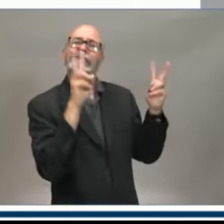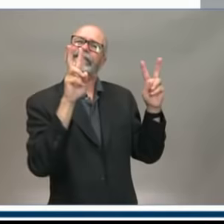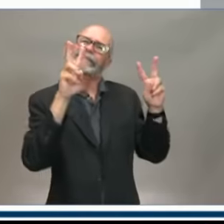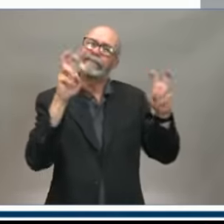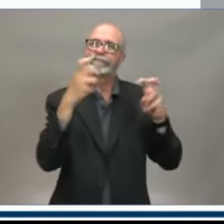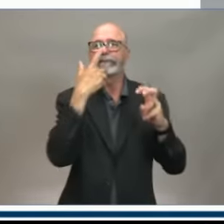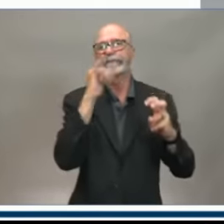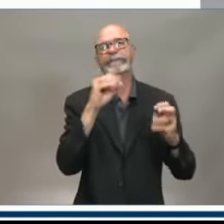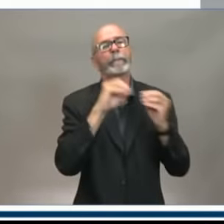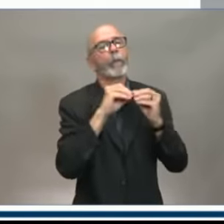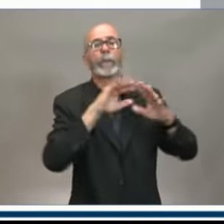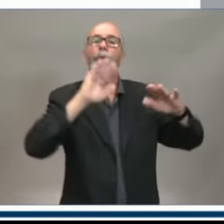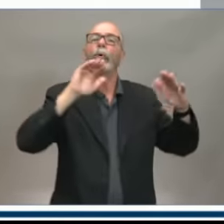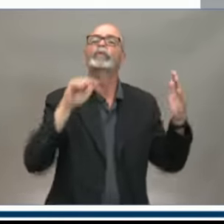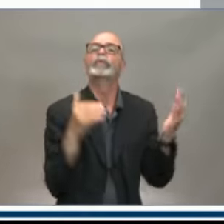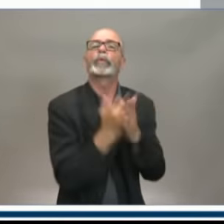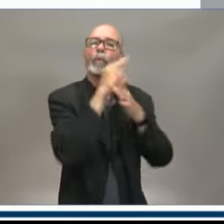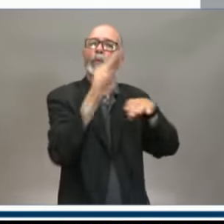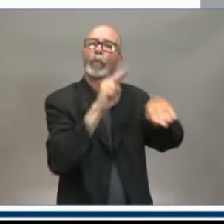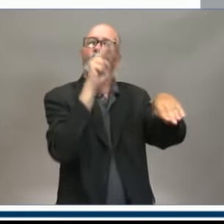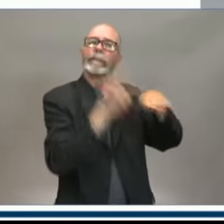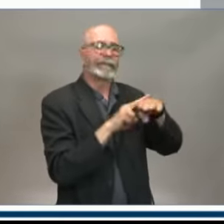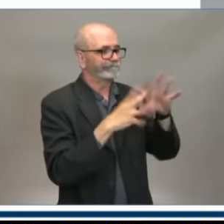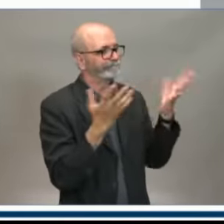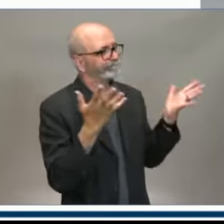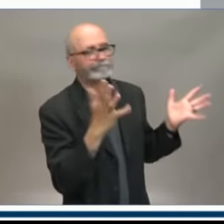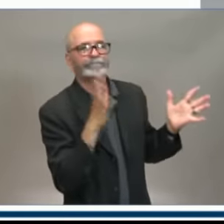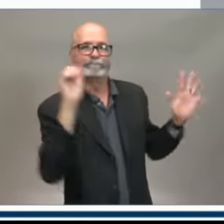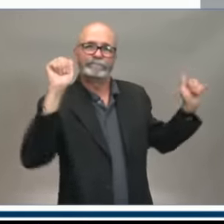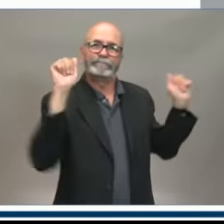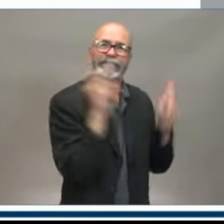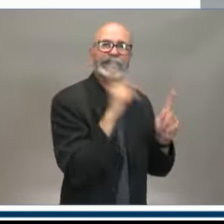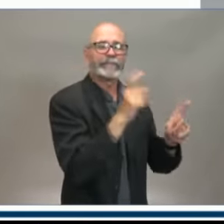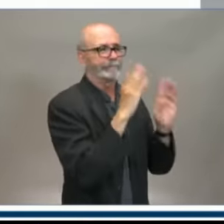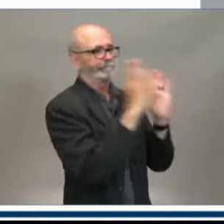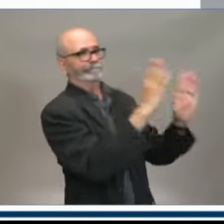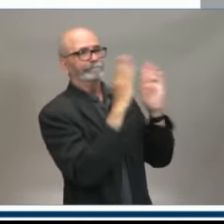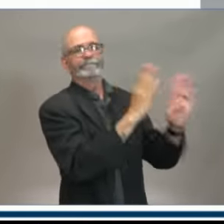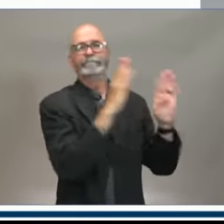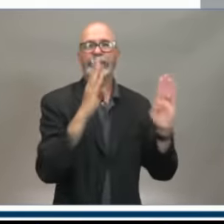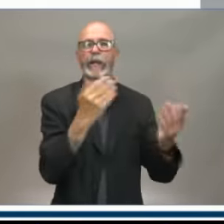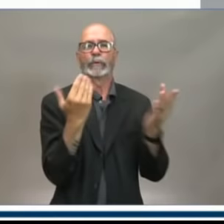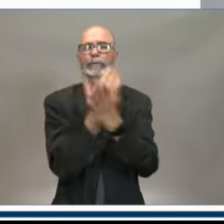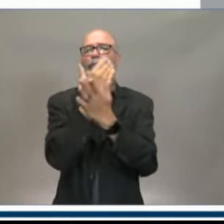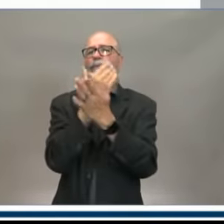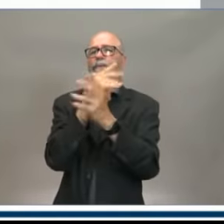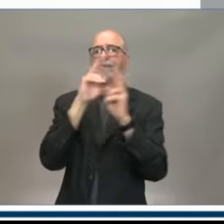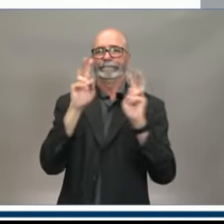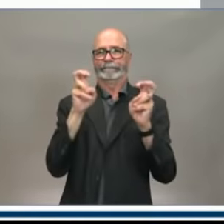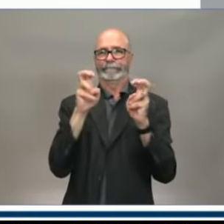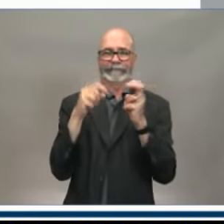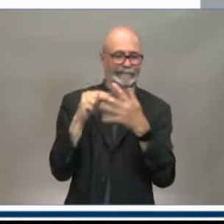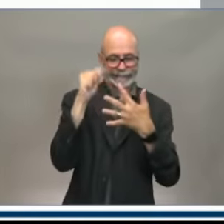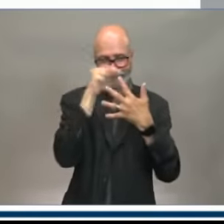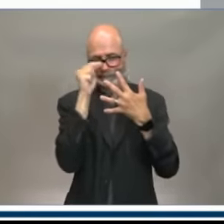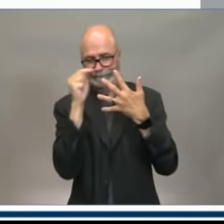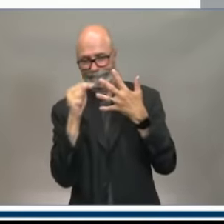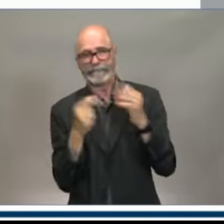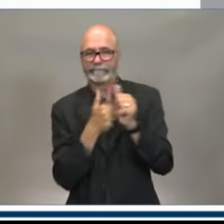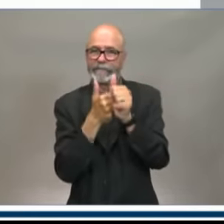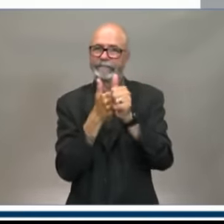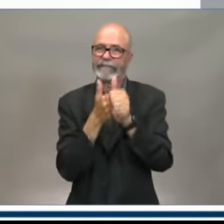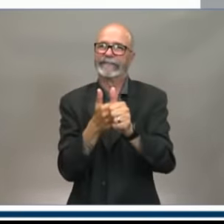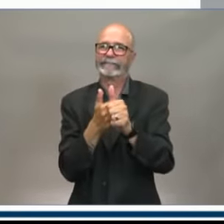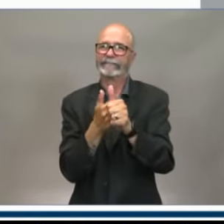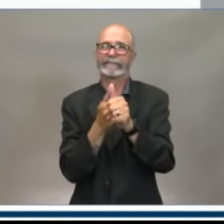we're going to all have to get used to. As we would come out of the first wave of COVID-19, it's not about